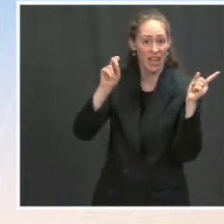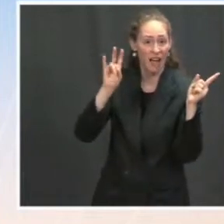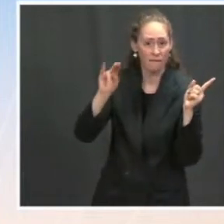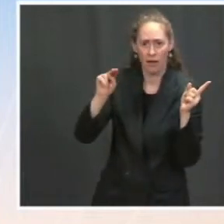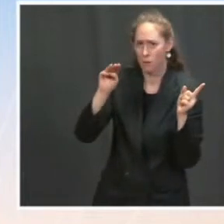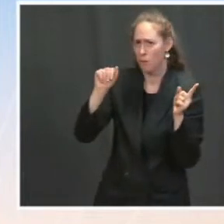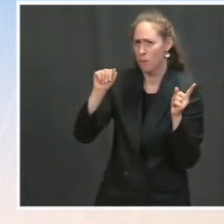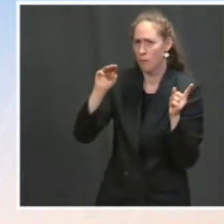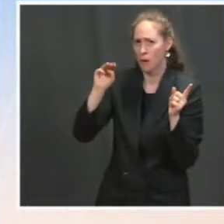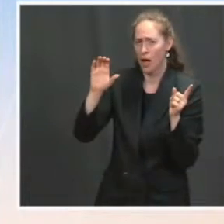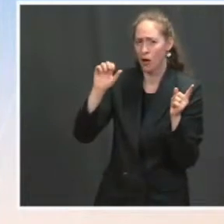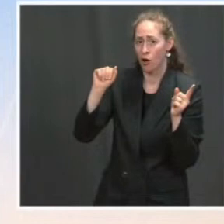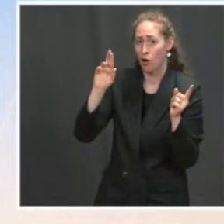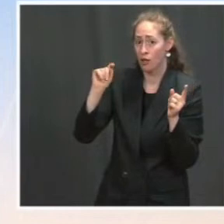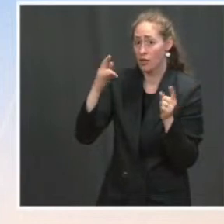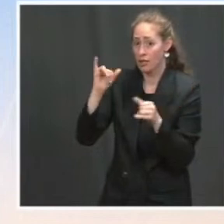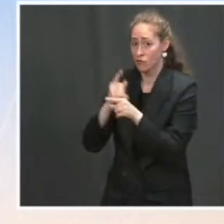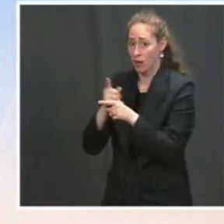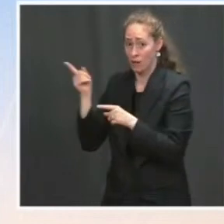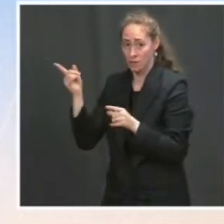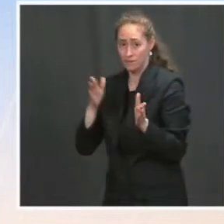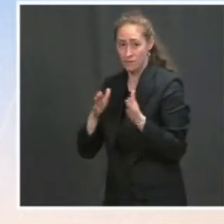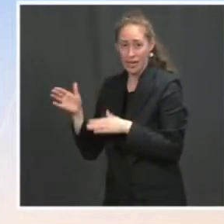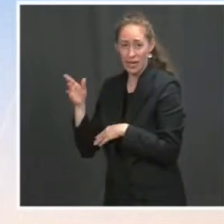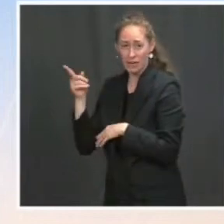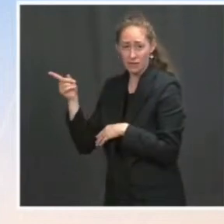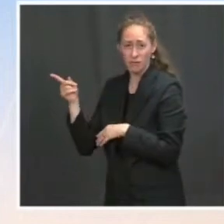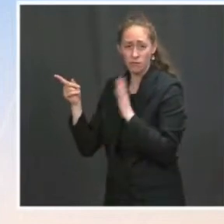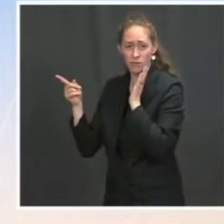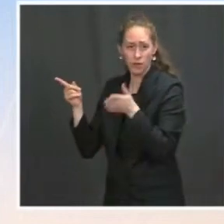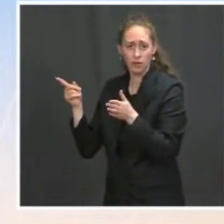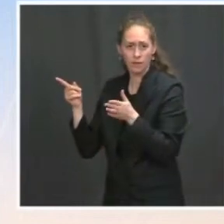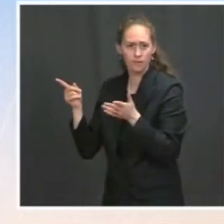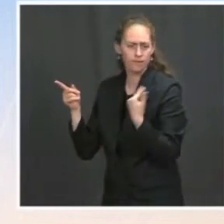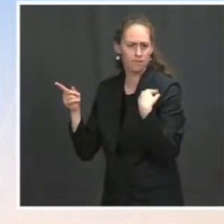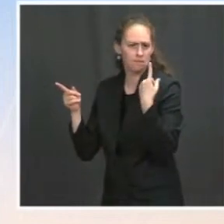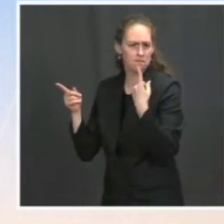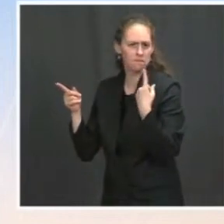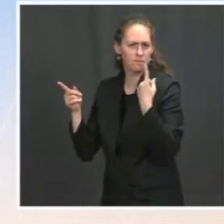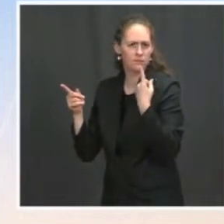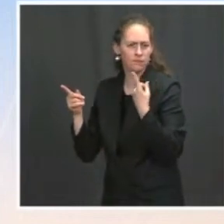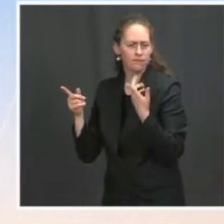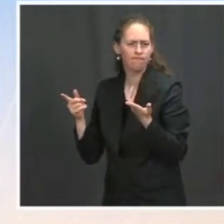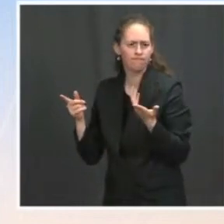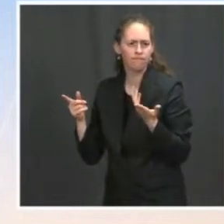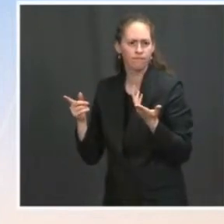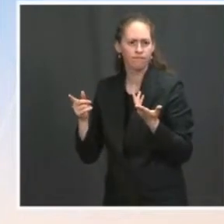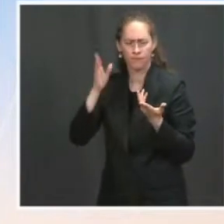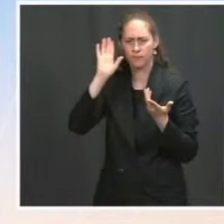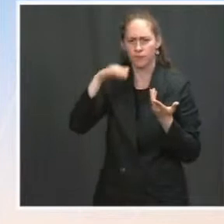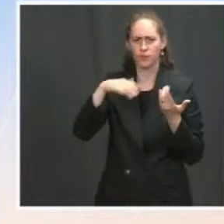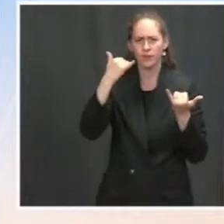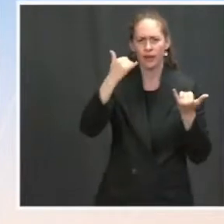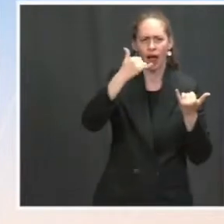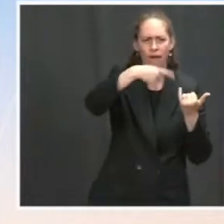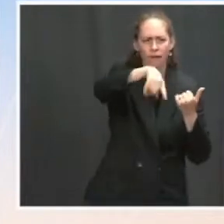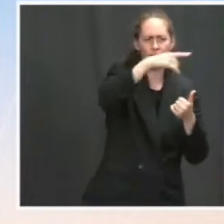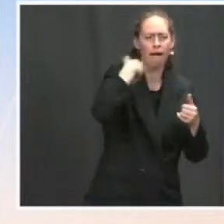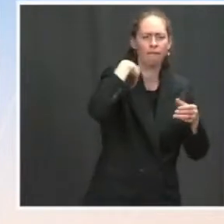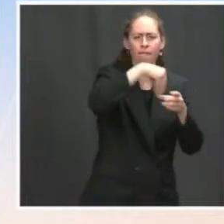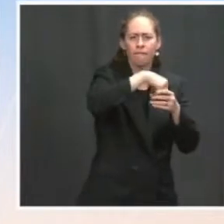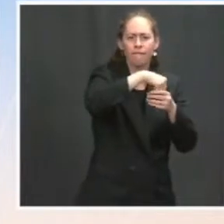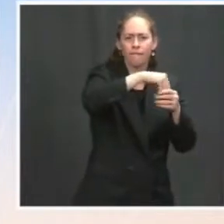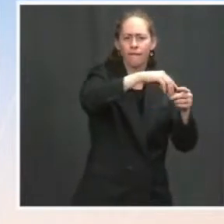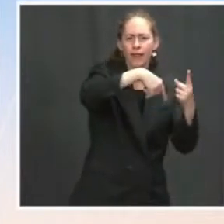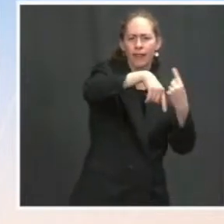House Republicans have some of their own internal matters going on. Mm-hmm. Does the president think any discord they are having has an influence